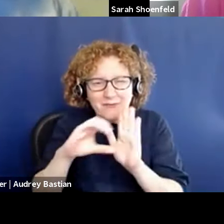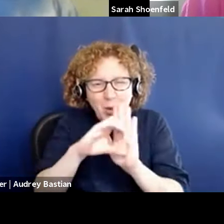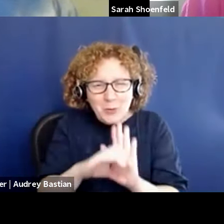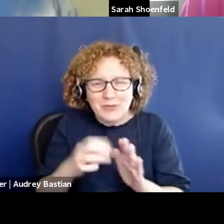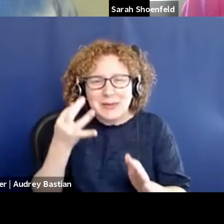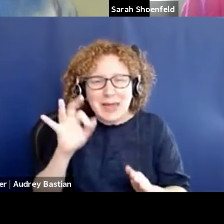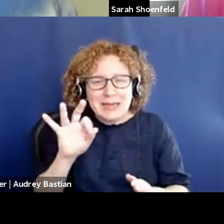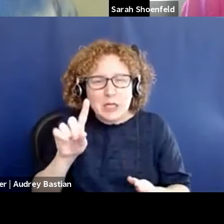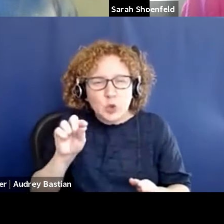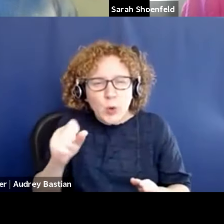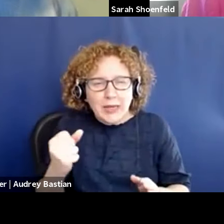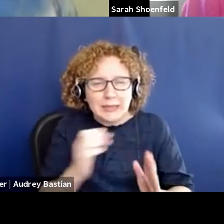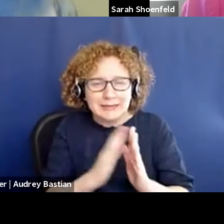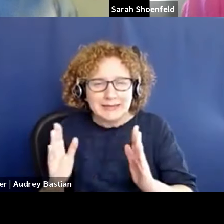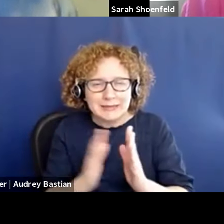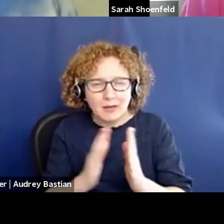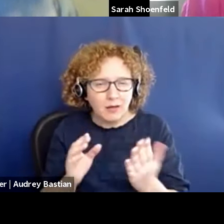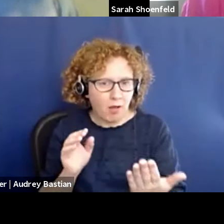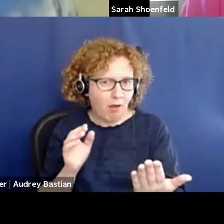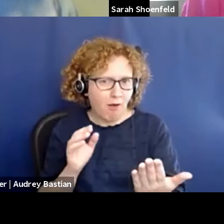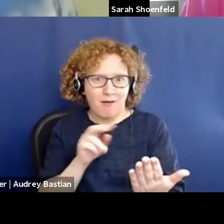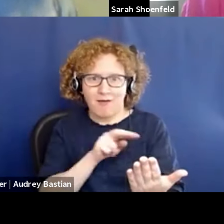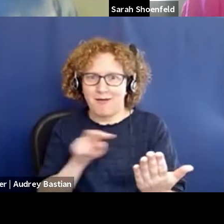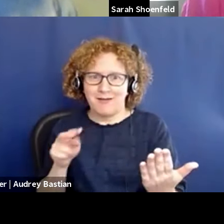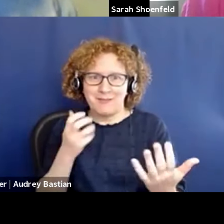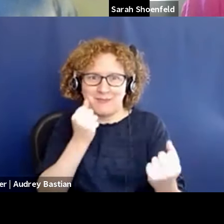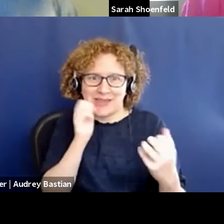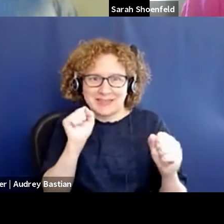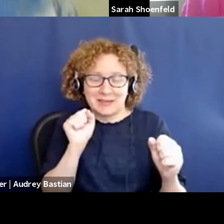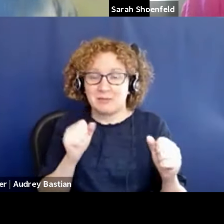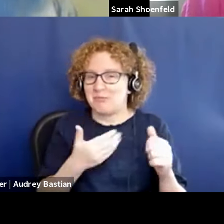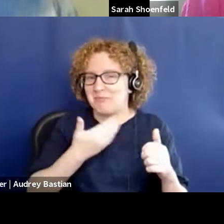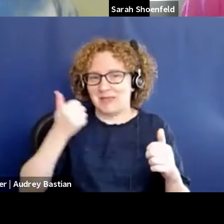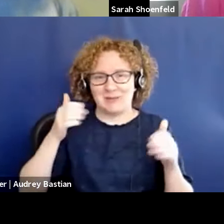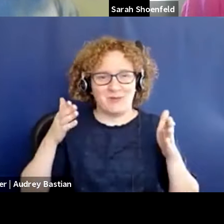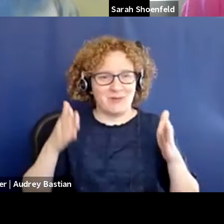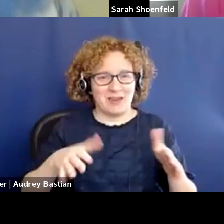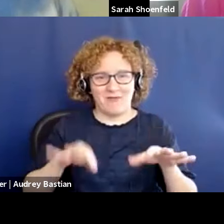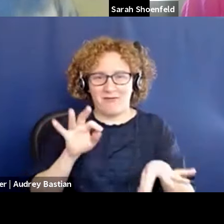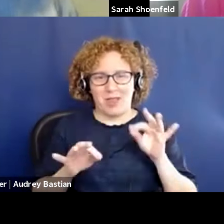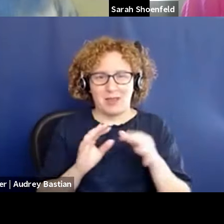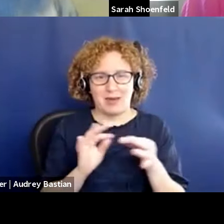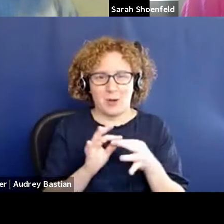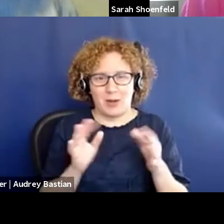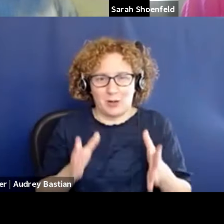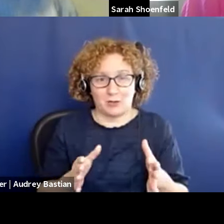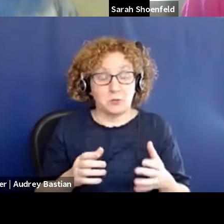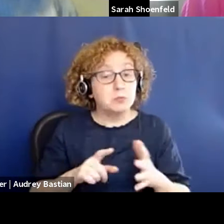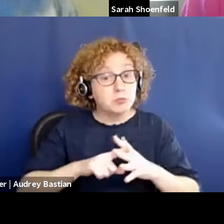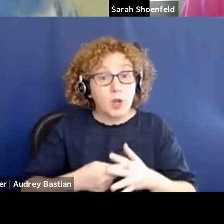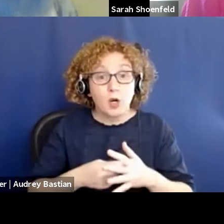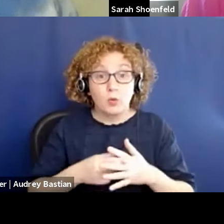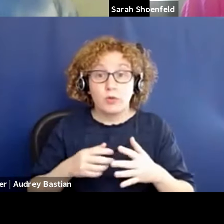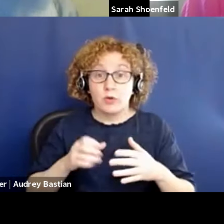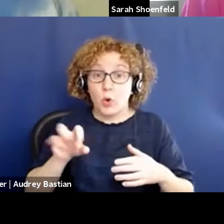So that's the best way I found to find narrators. Mm-hmm. And you can start on your own block with your